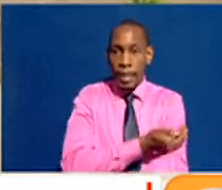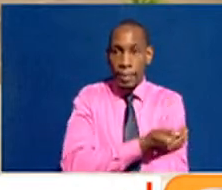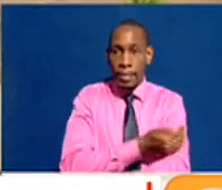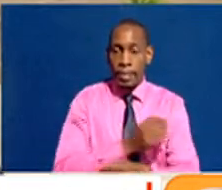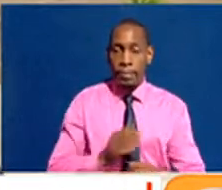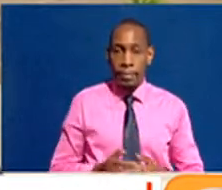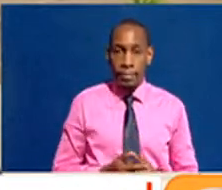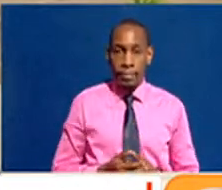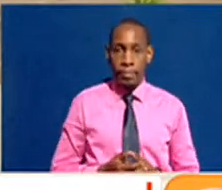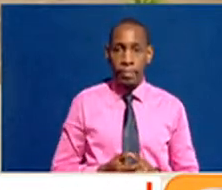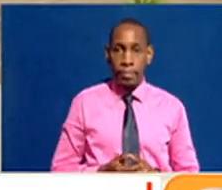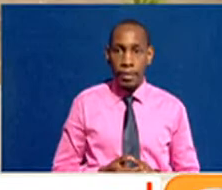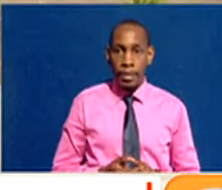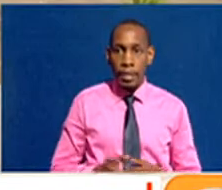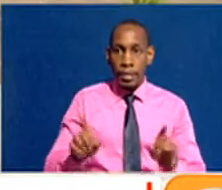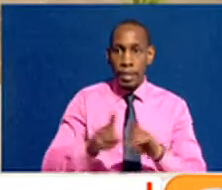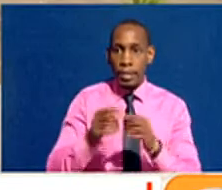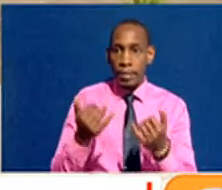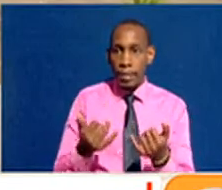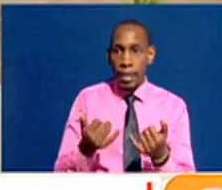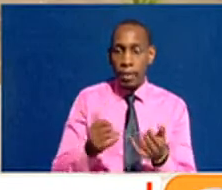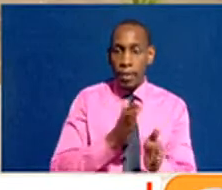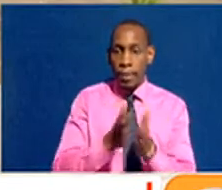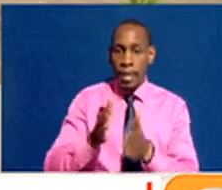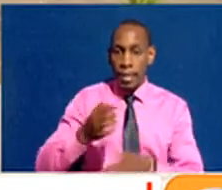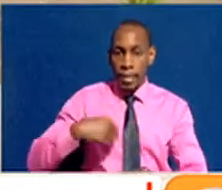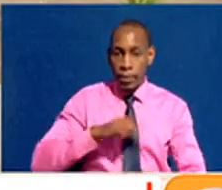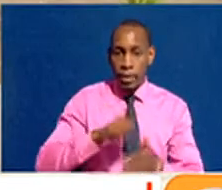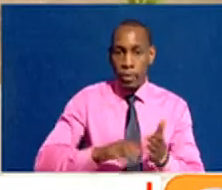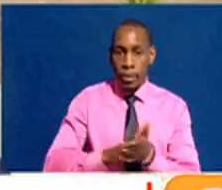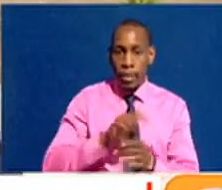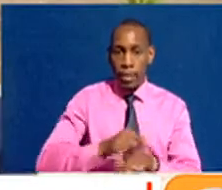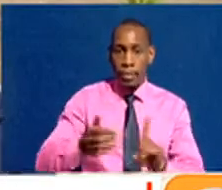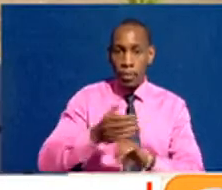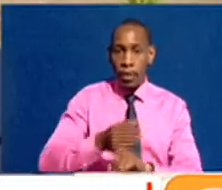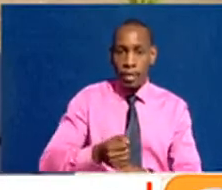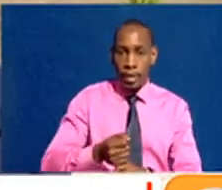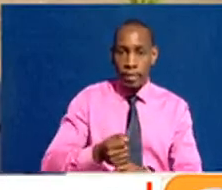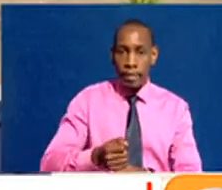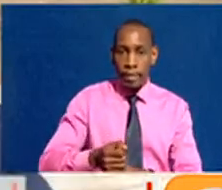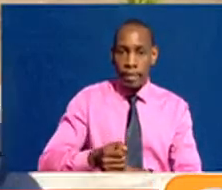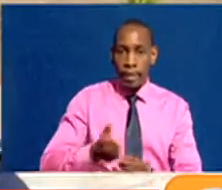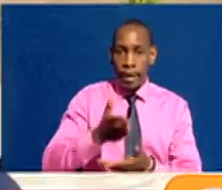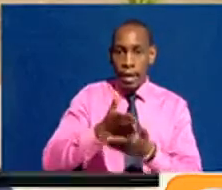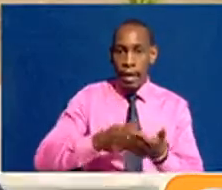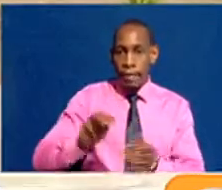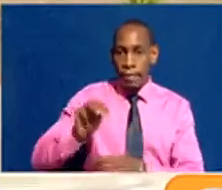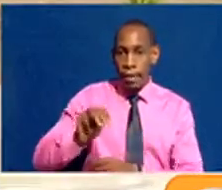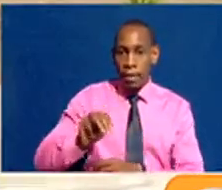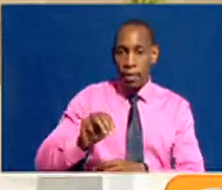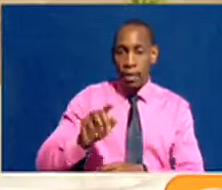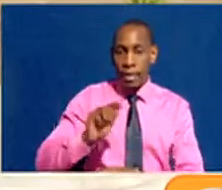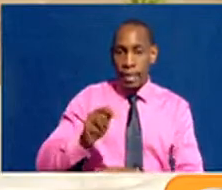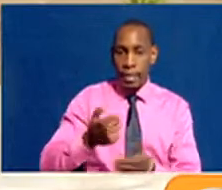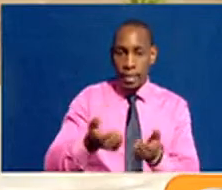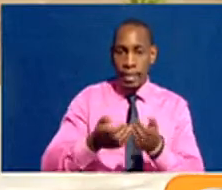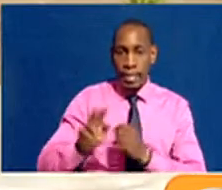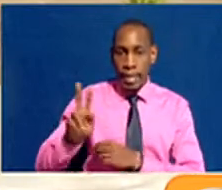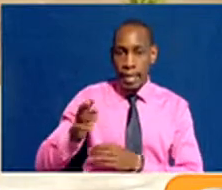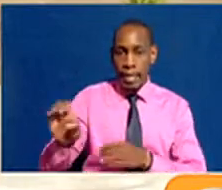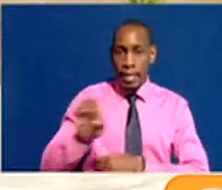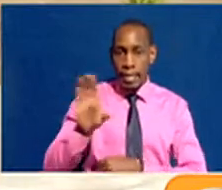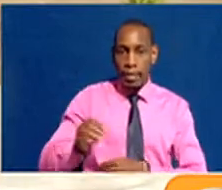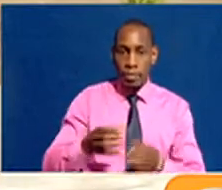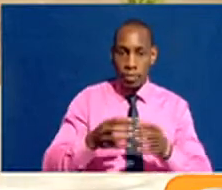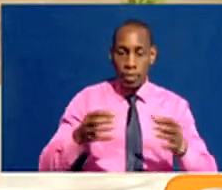plant. And this is what is our plan, is that once we reach the 500,000 ton demand in Kenya or in East Africa, we will expand it to